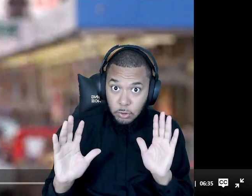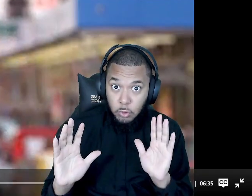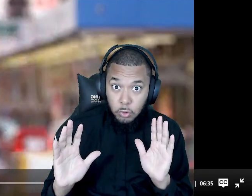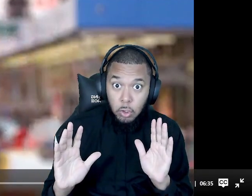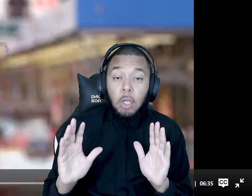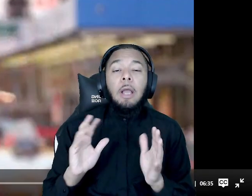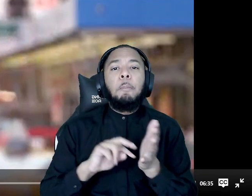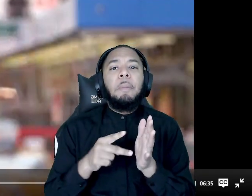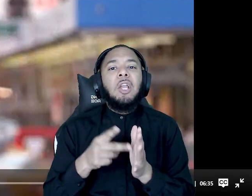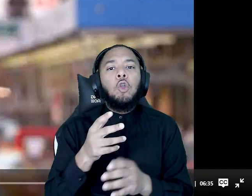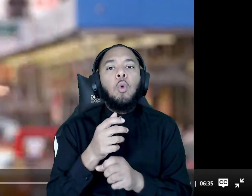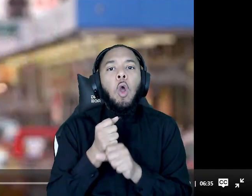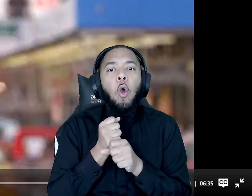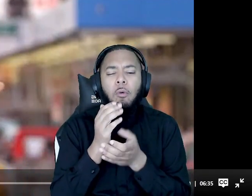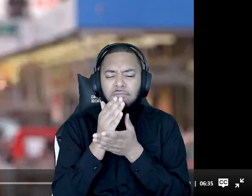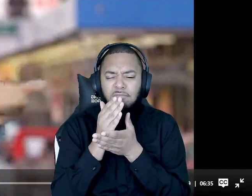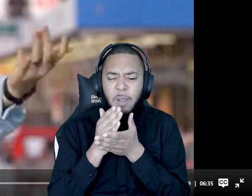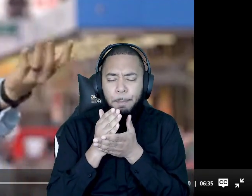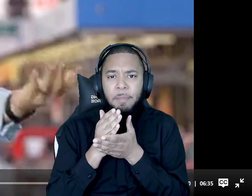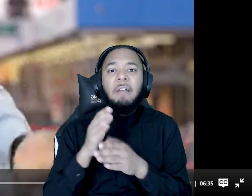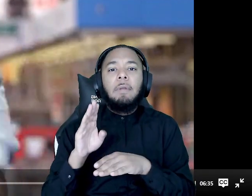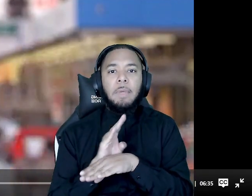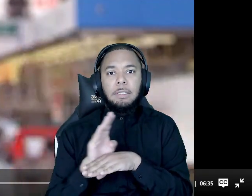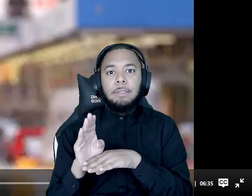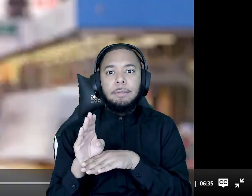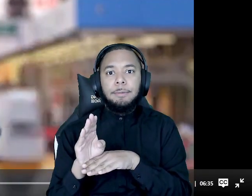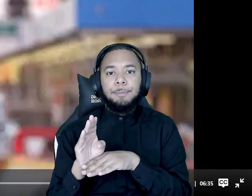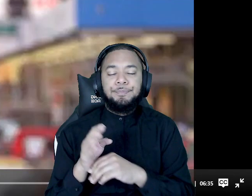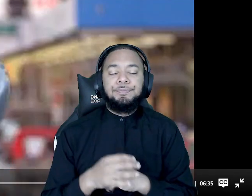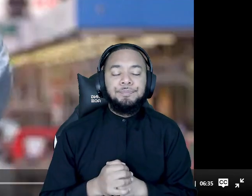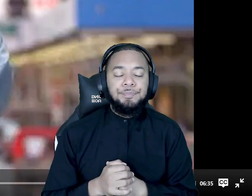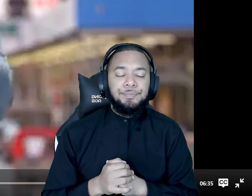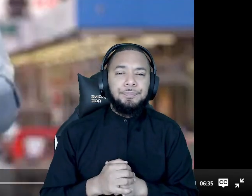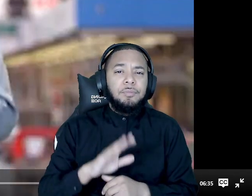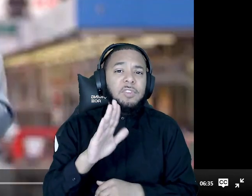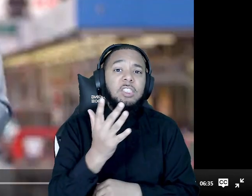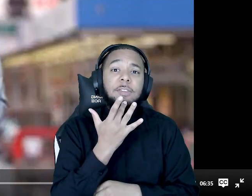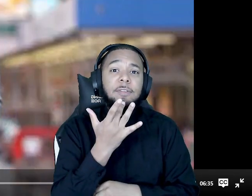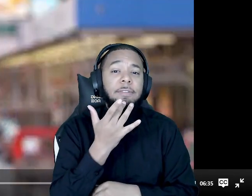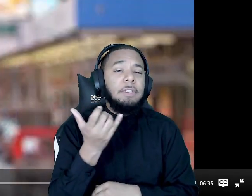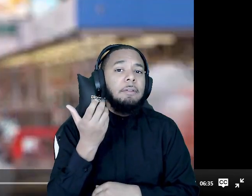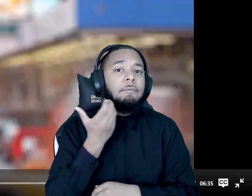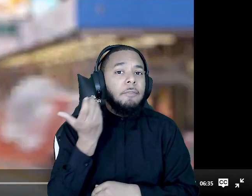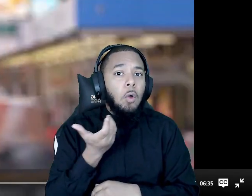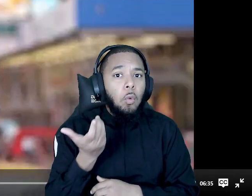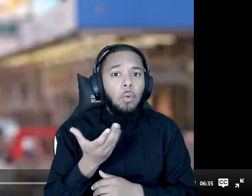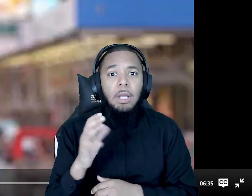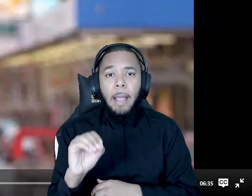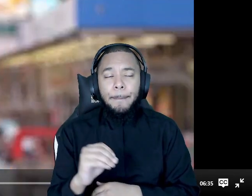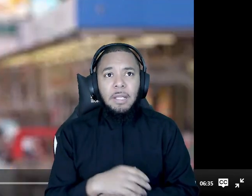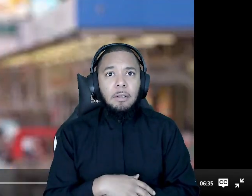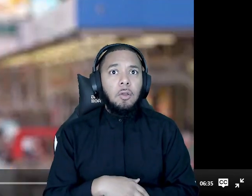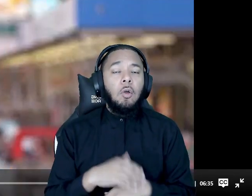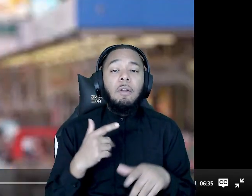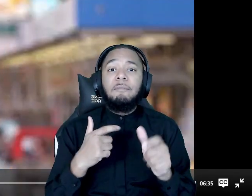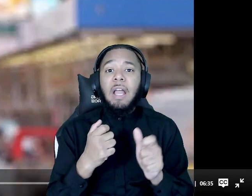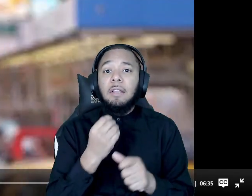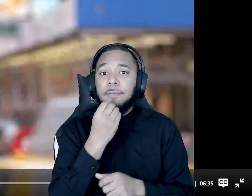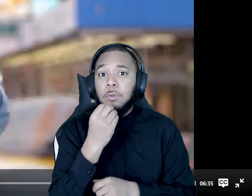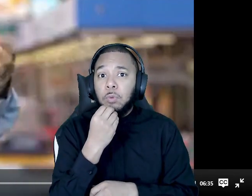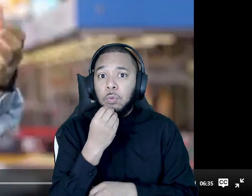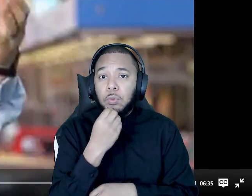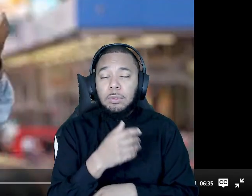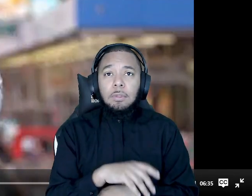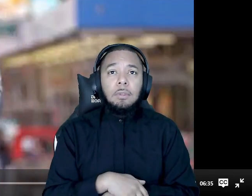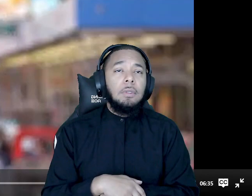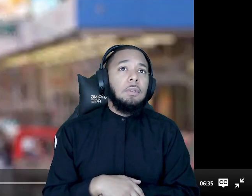share in a business. So think about your favorite phone company, your fast food restaurant,